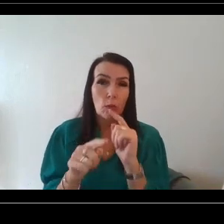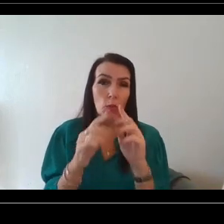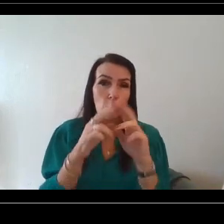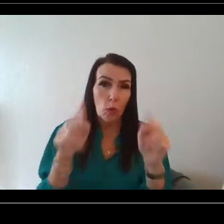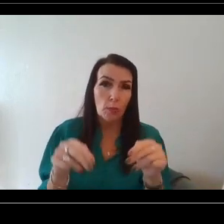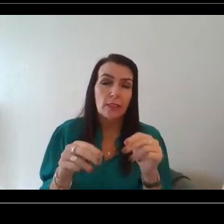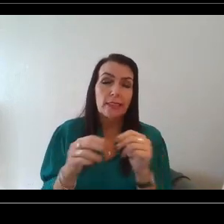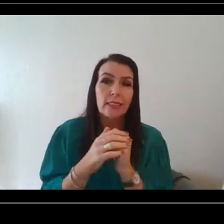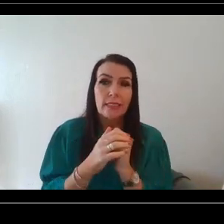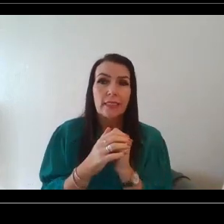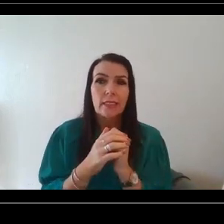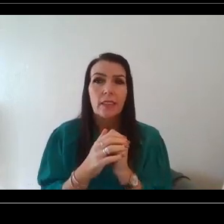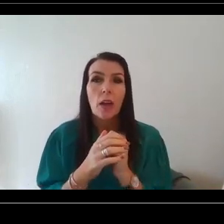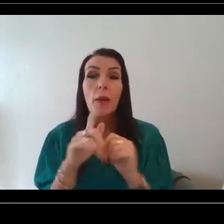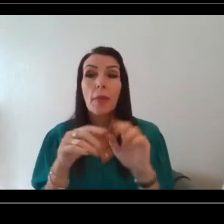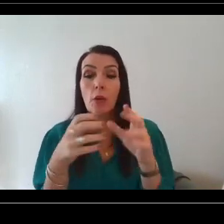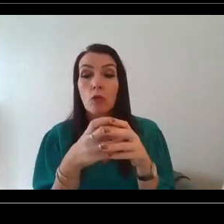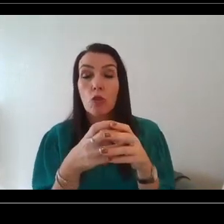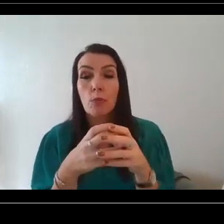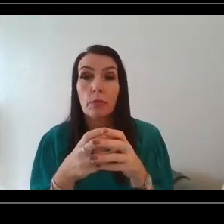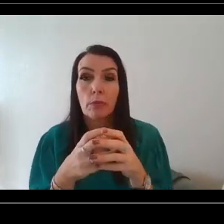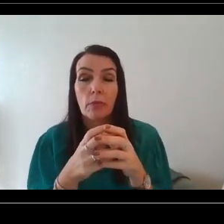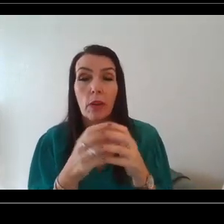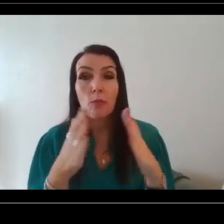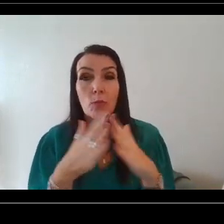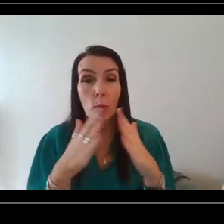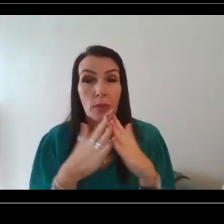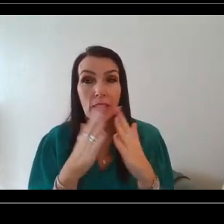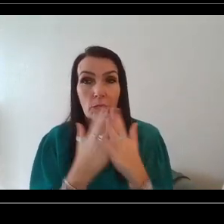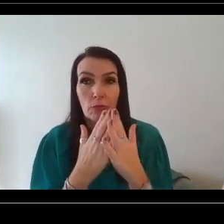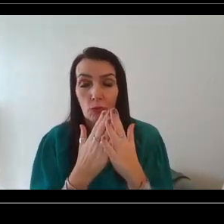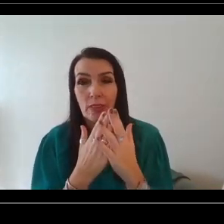there are that group of properties that are very